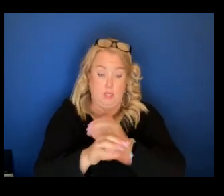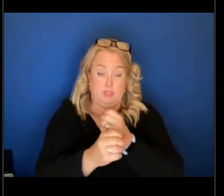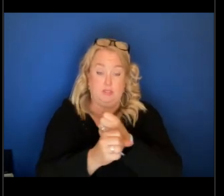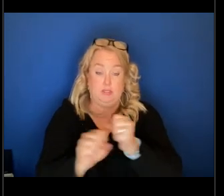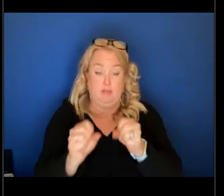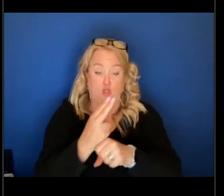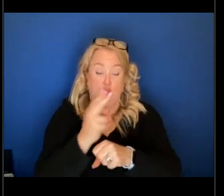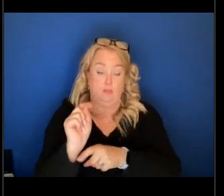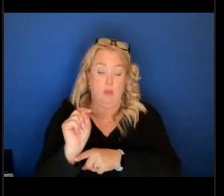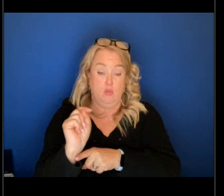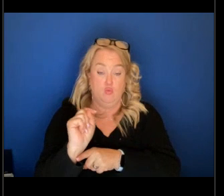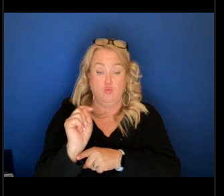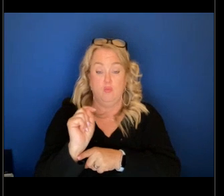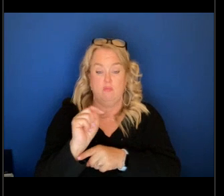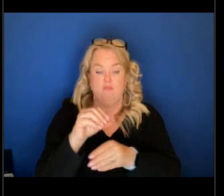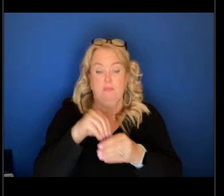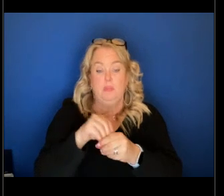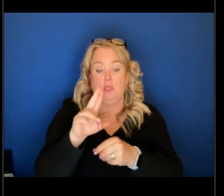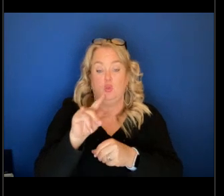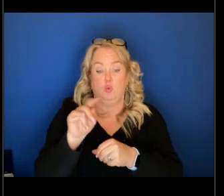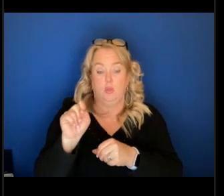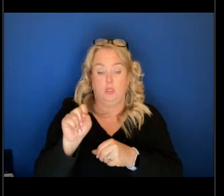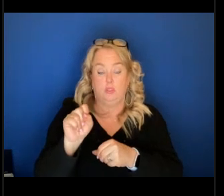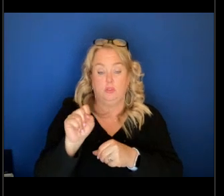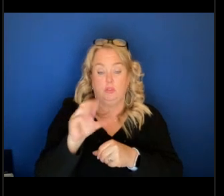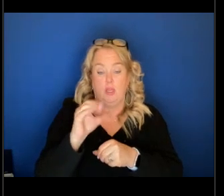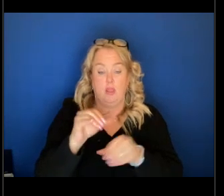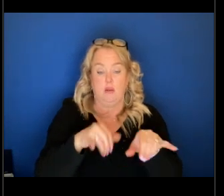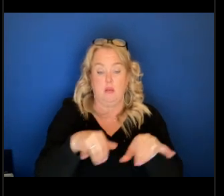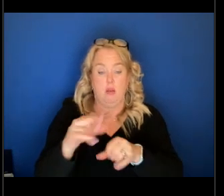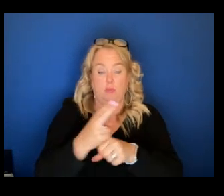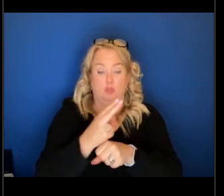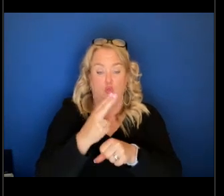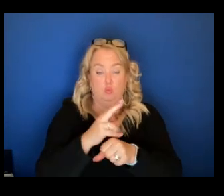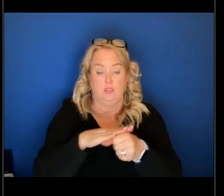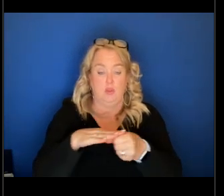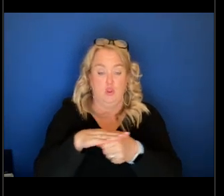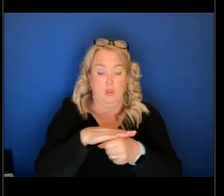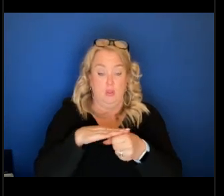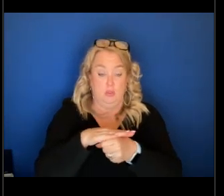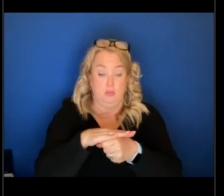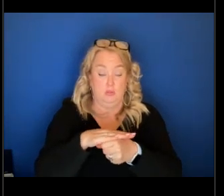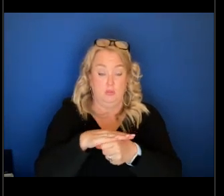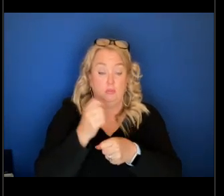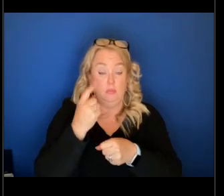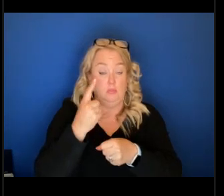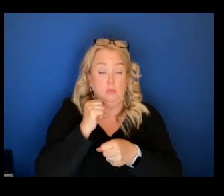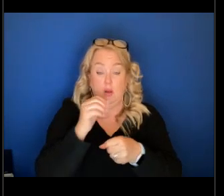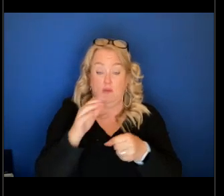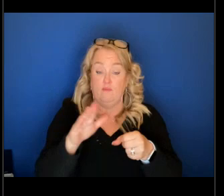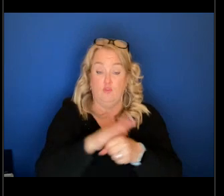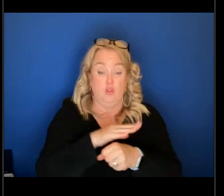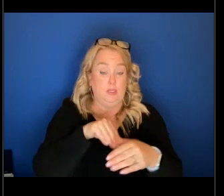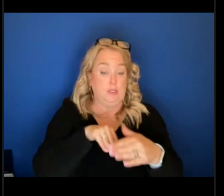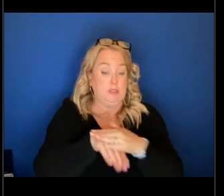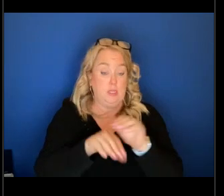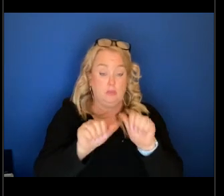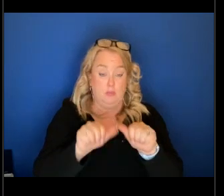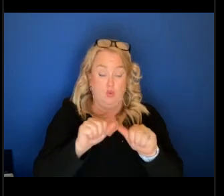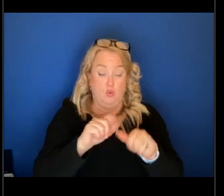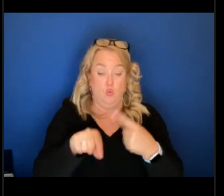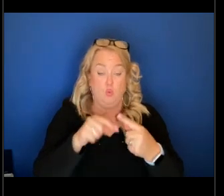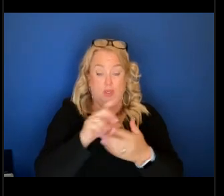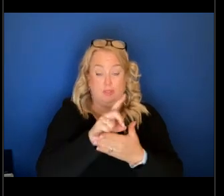safely use bathrooms in covered dwellings and common use areas. Though not fully